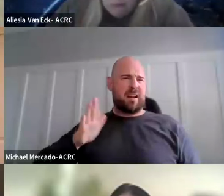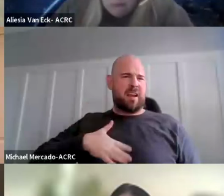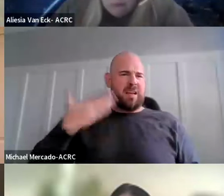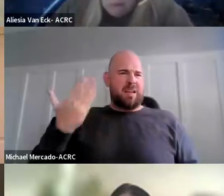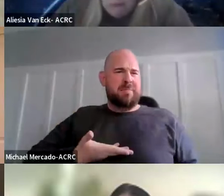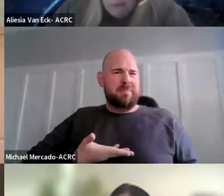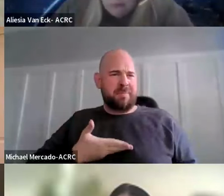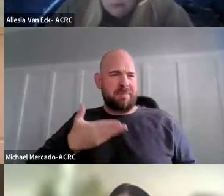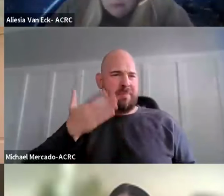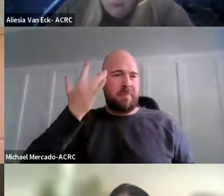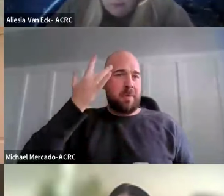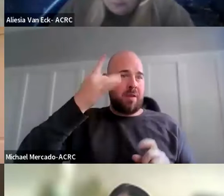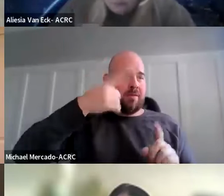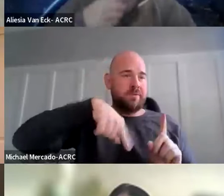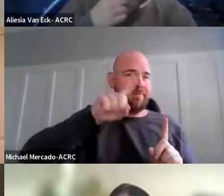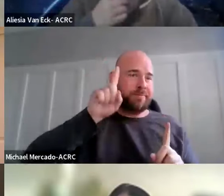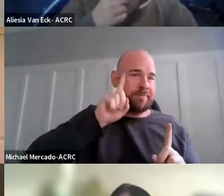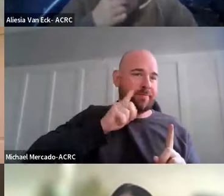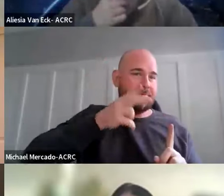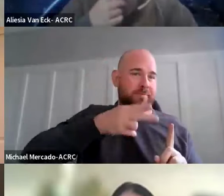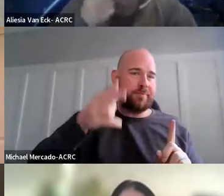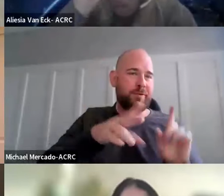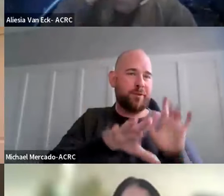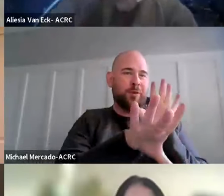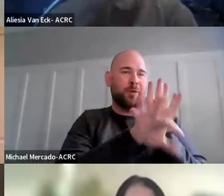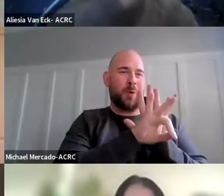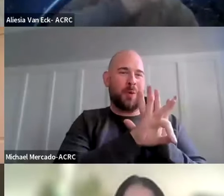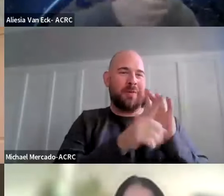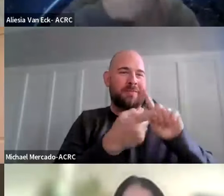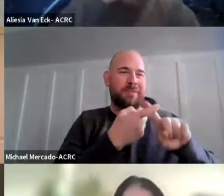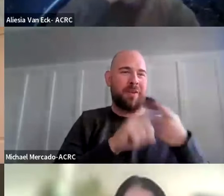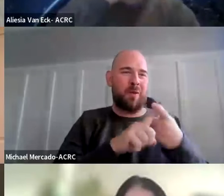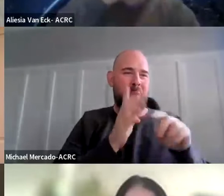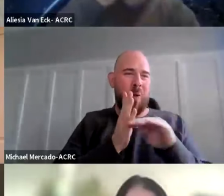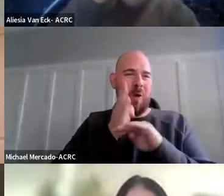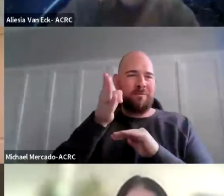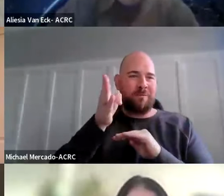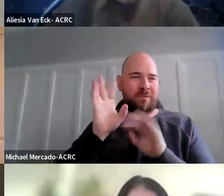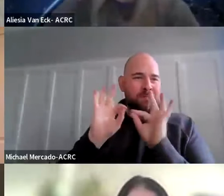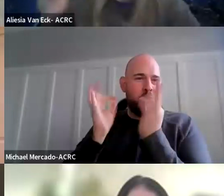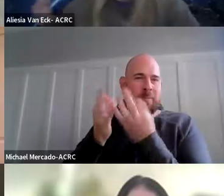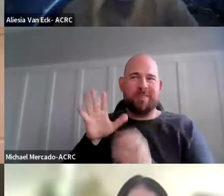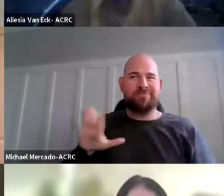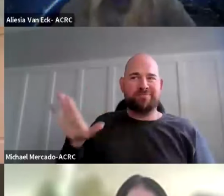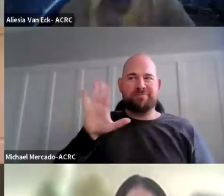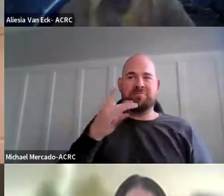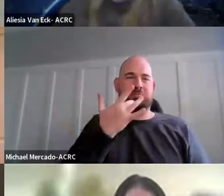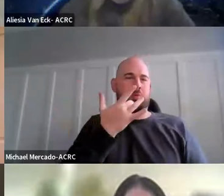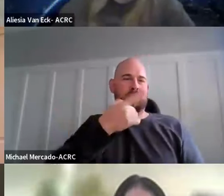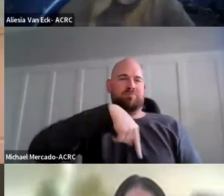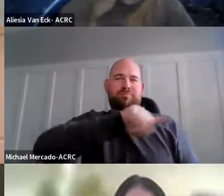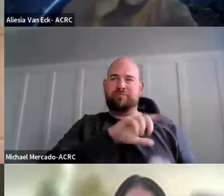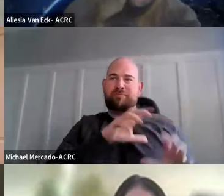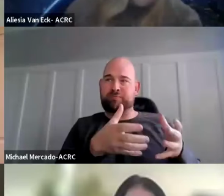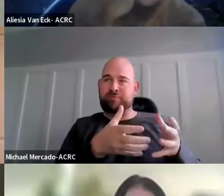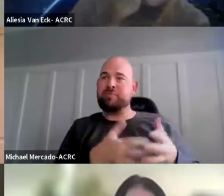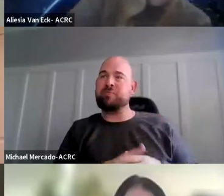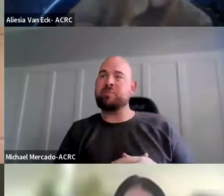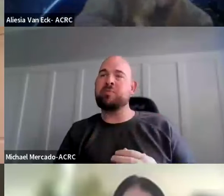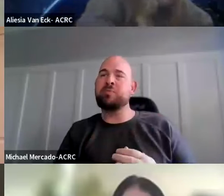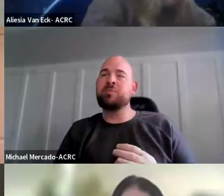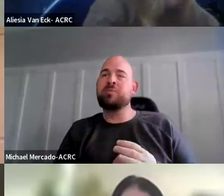table. And that can typically offend family members who feel like they're picking their friends over